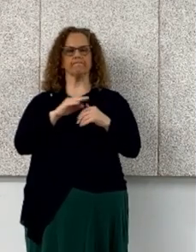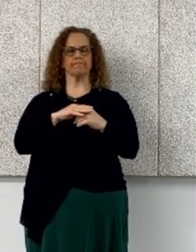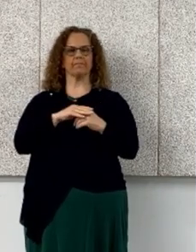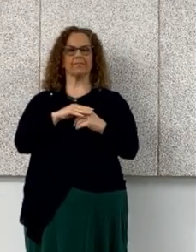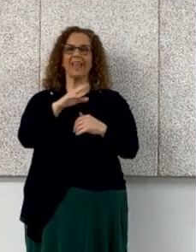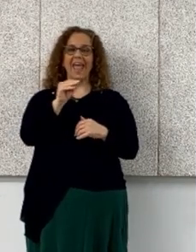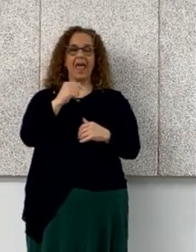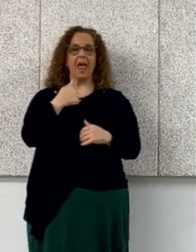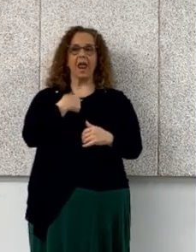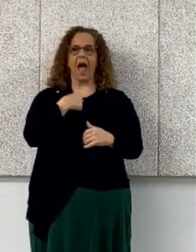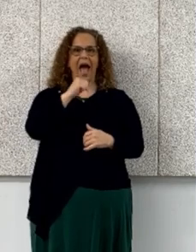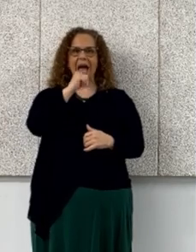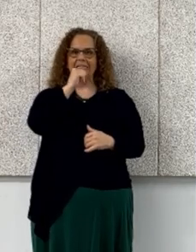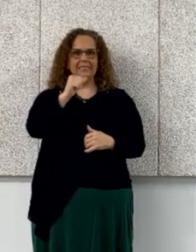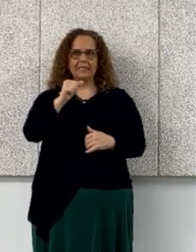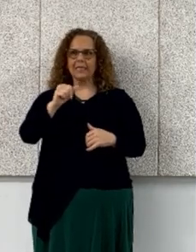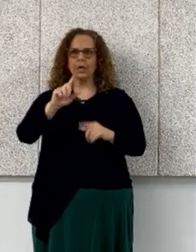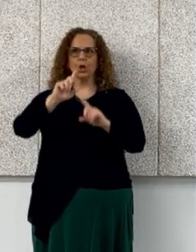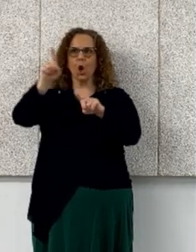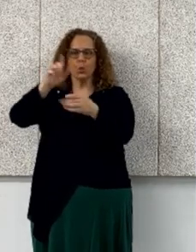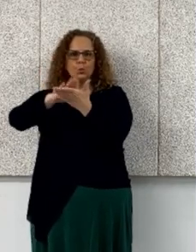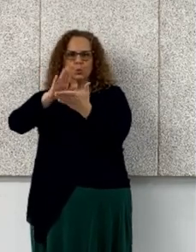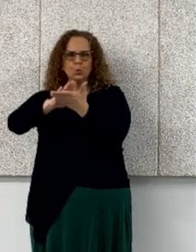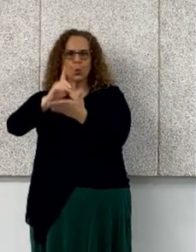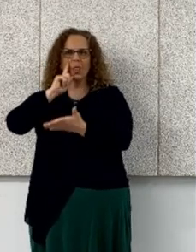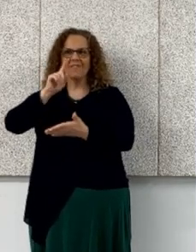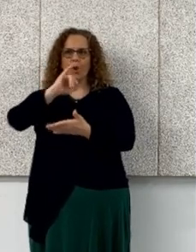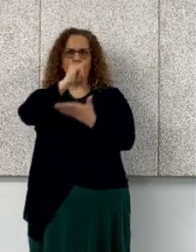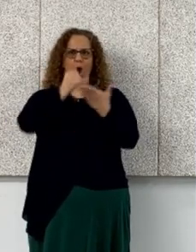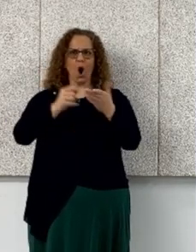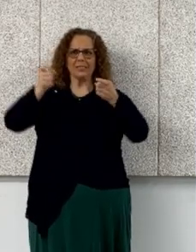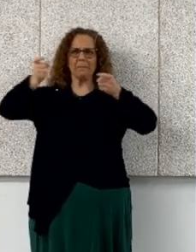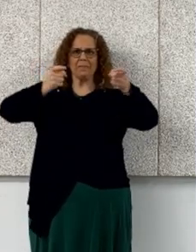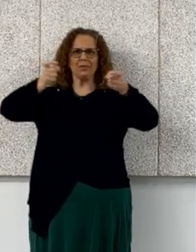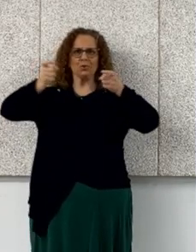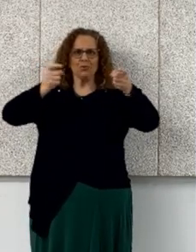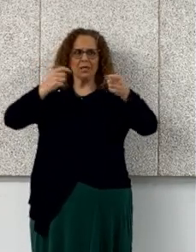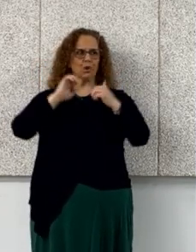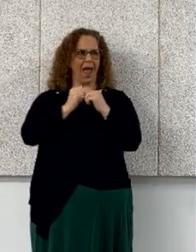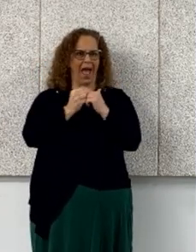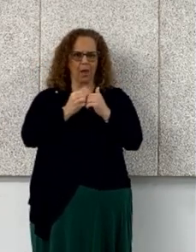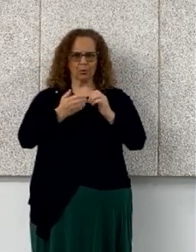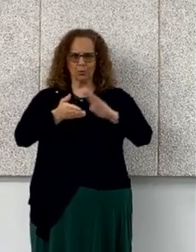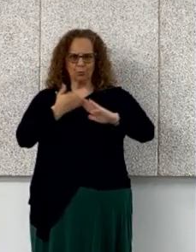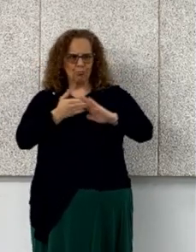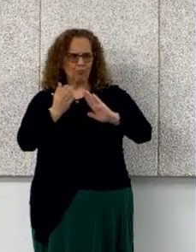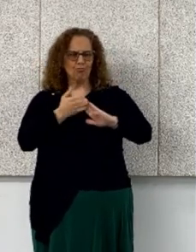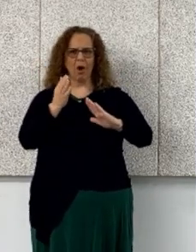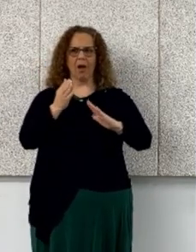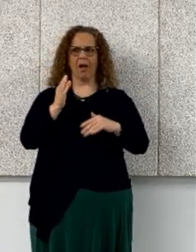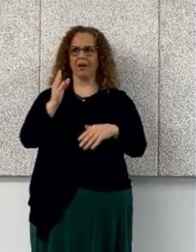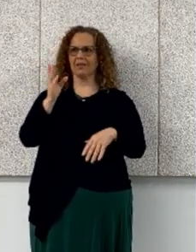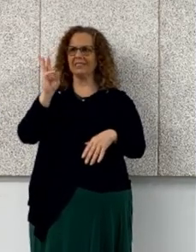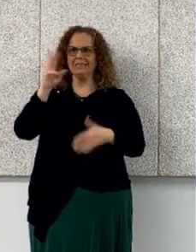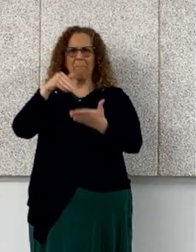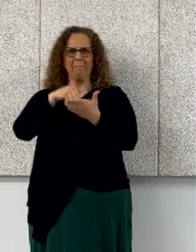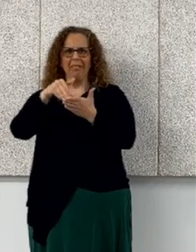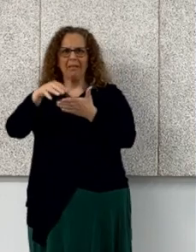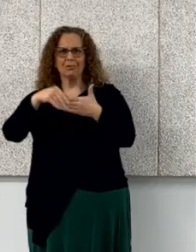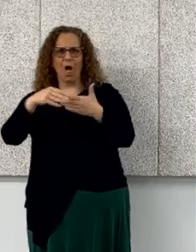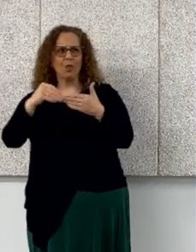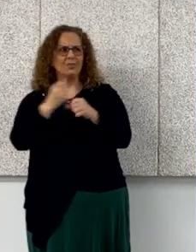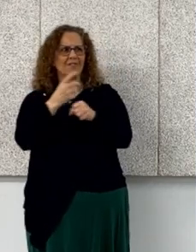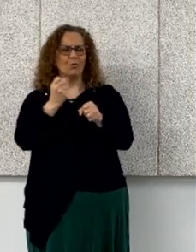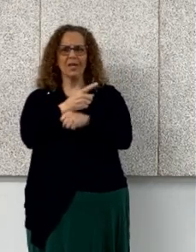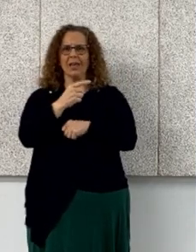I didn't go to arts administration school to manage a staff of 16 people and raise $3 million a year and all that. I went to school for